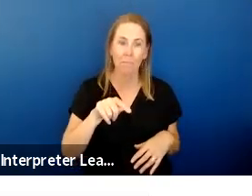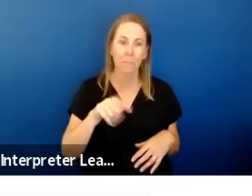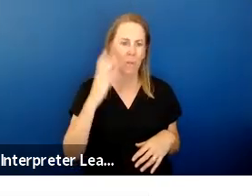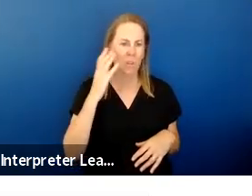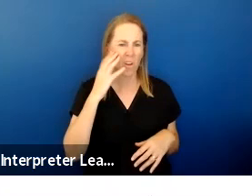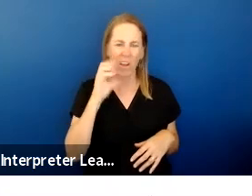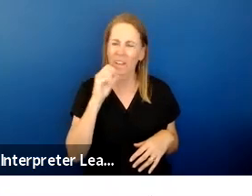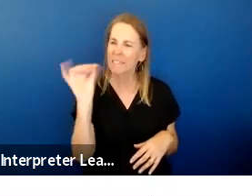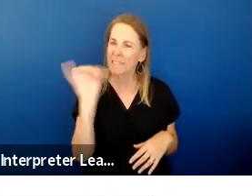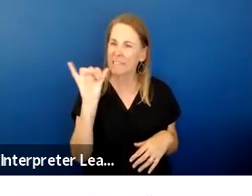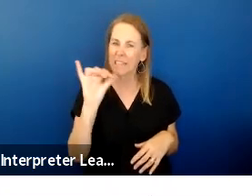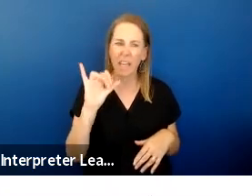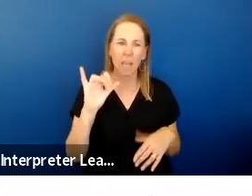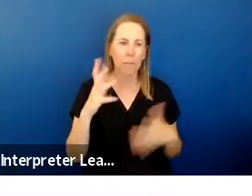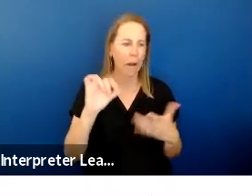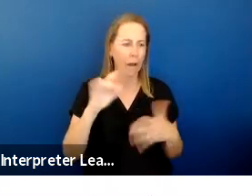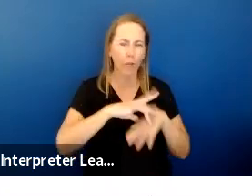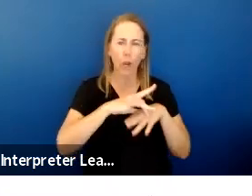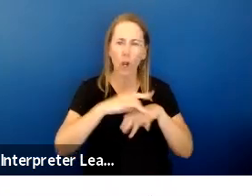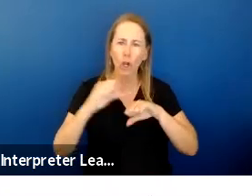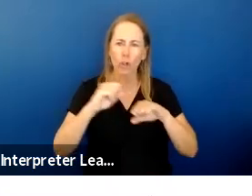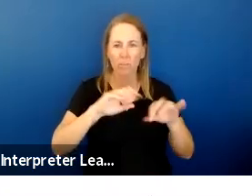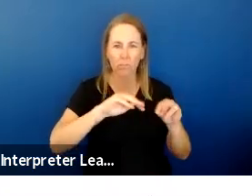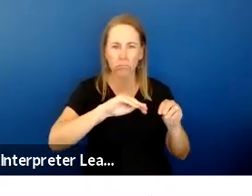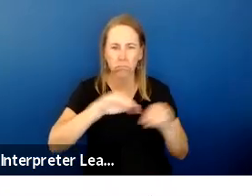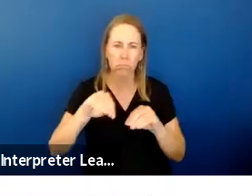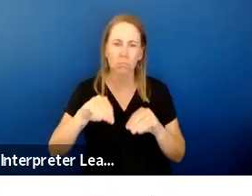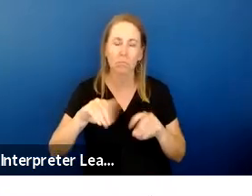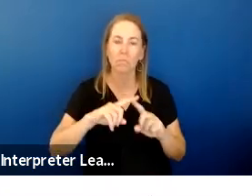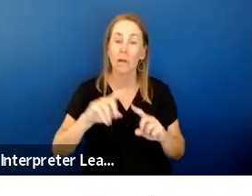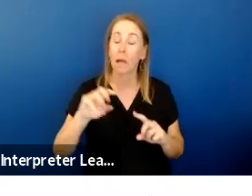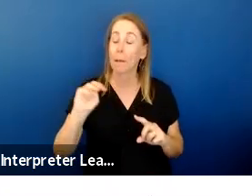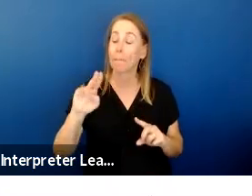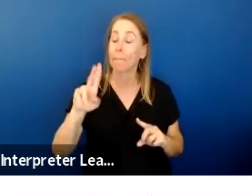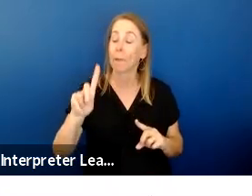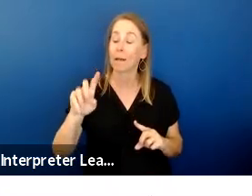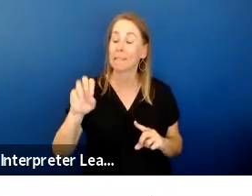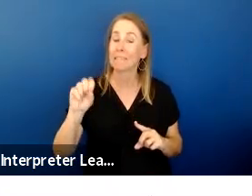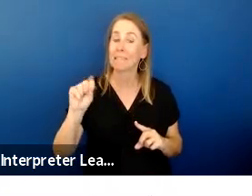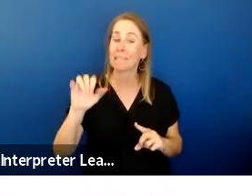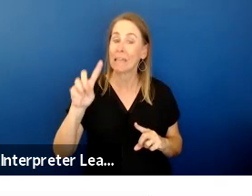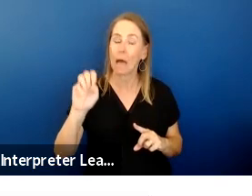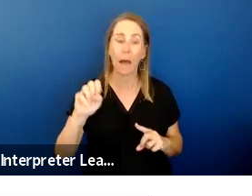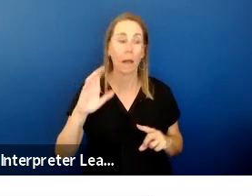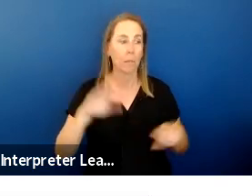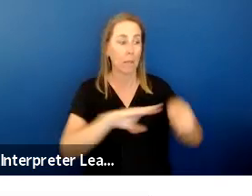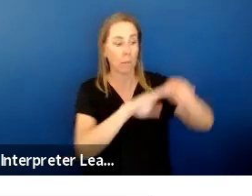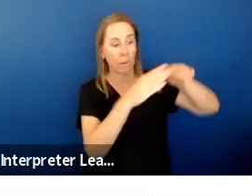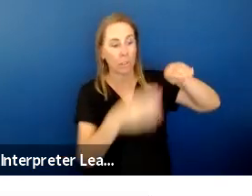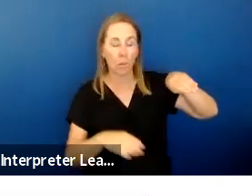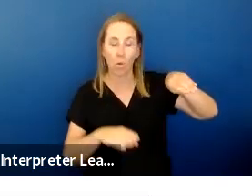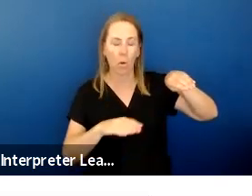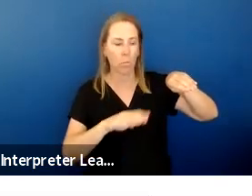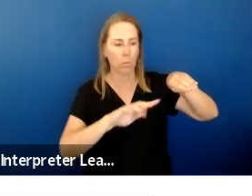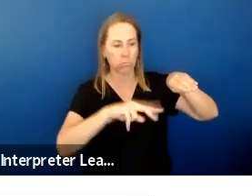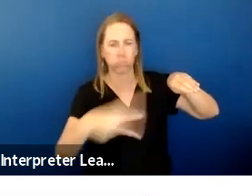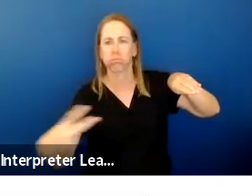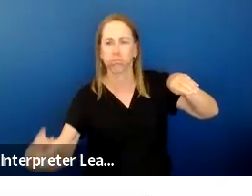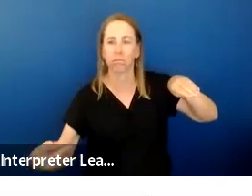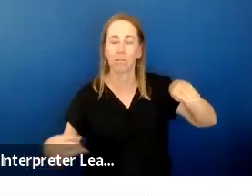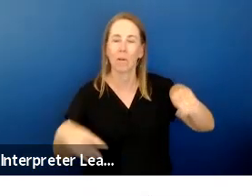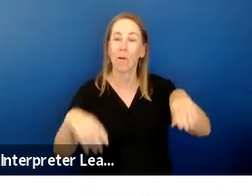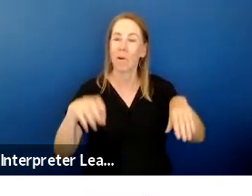movements where there's not a flowing characteristic, such as like a mudslide, slope failure, or a landslide.